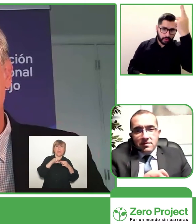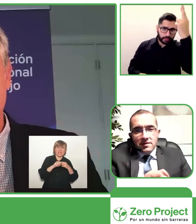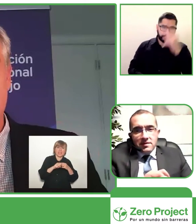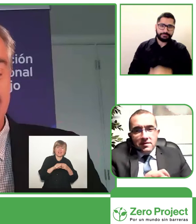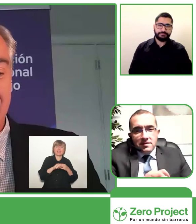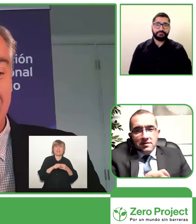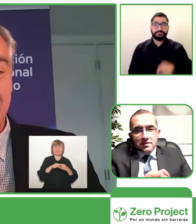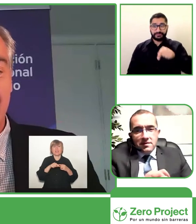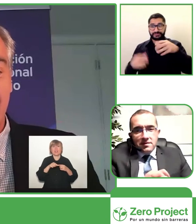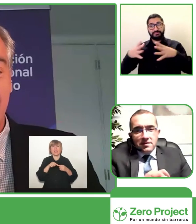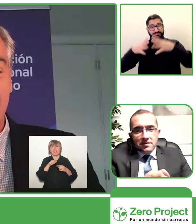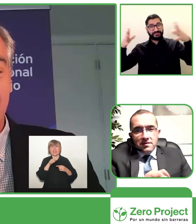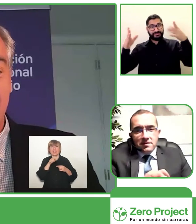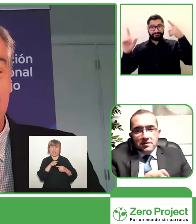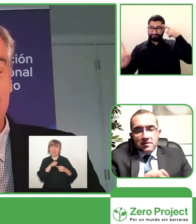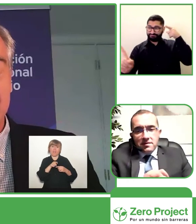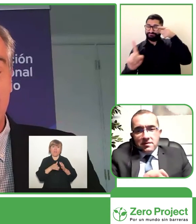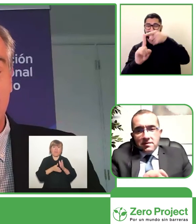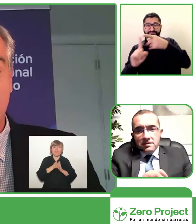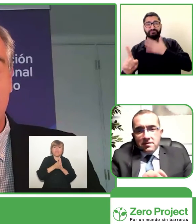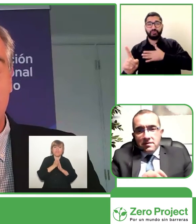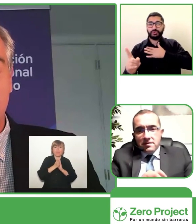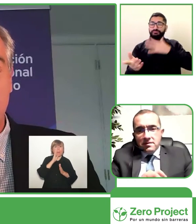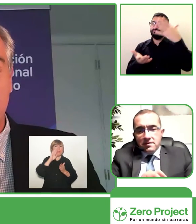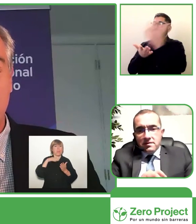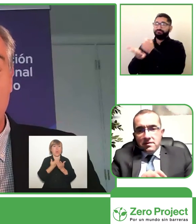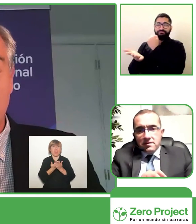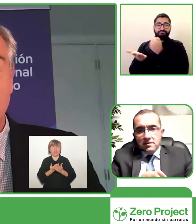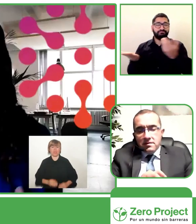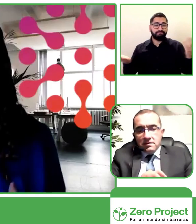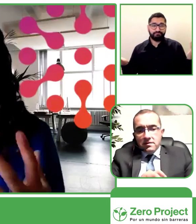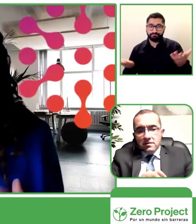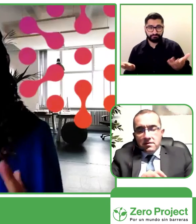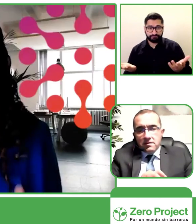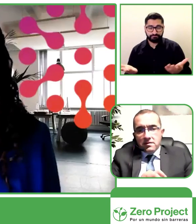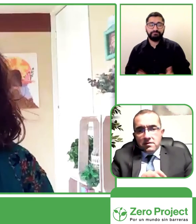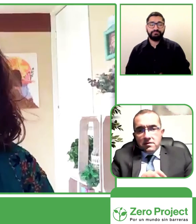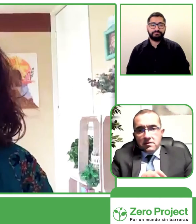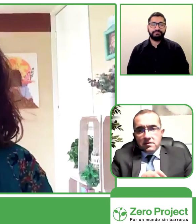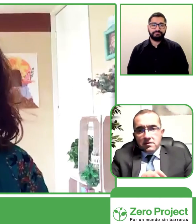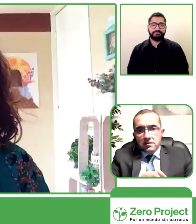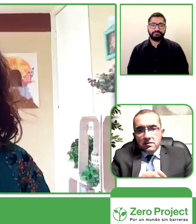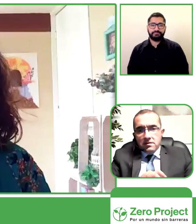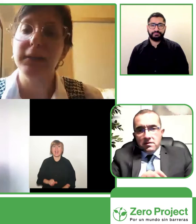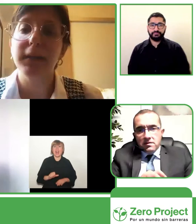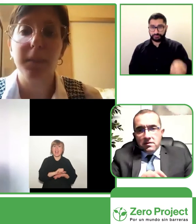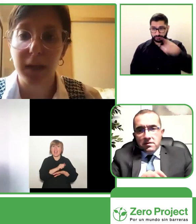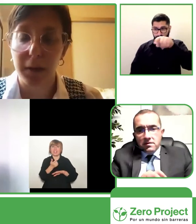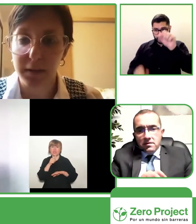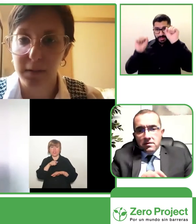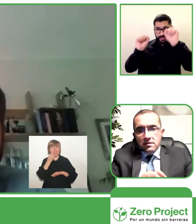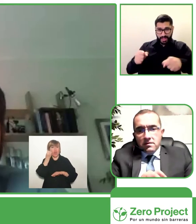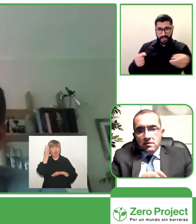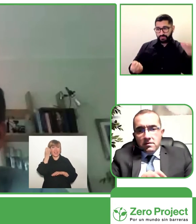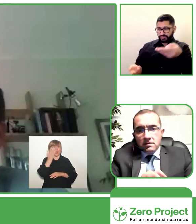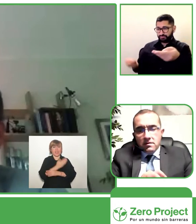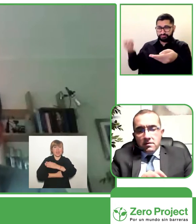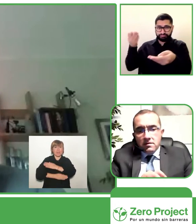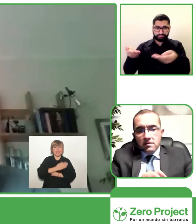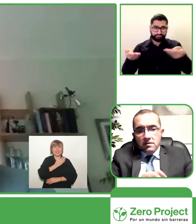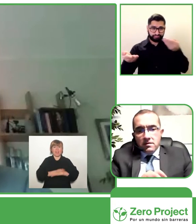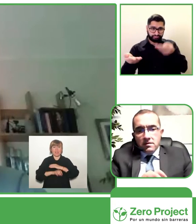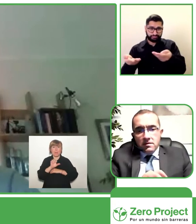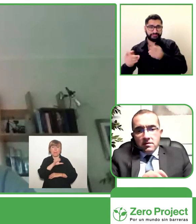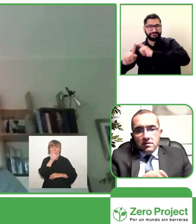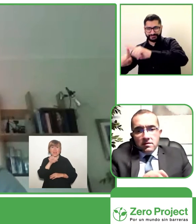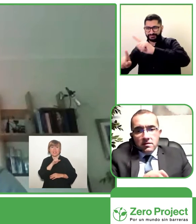engagement and the large goals and objectives that have been set that you're all proposing. The